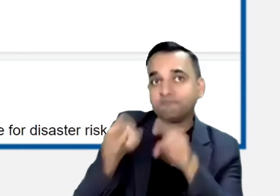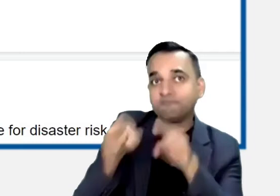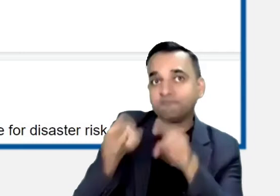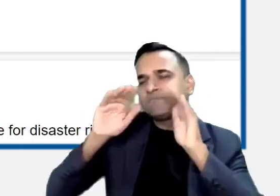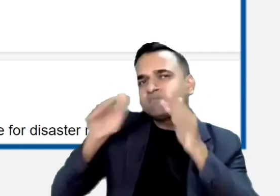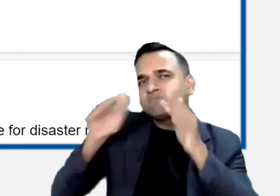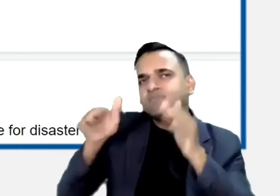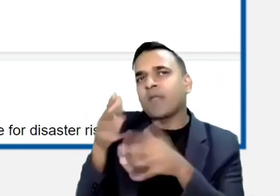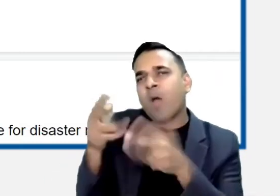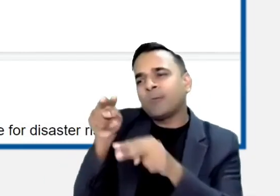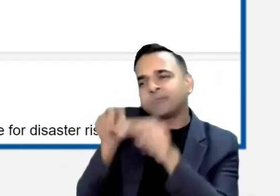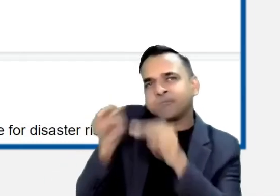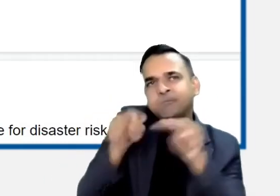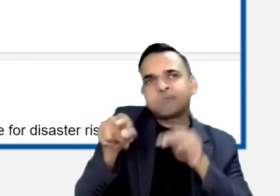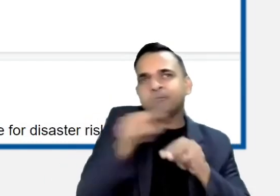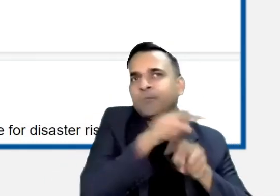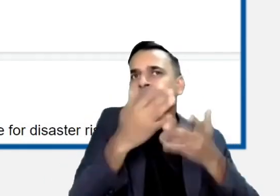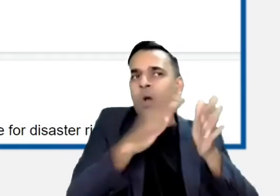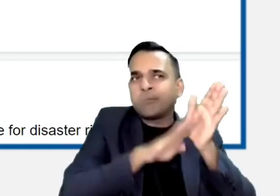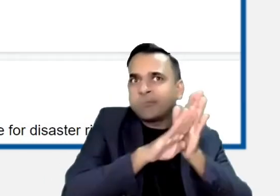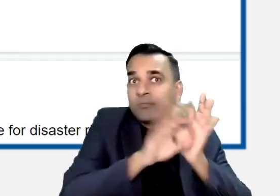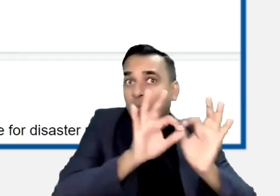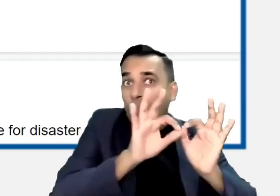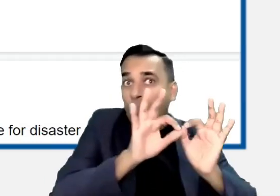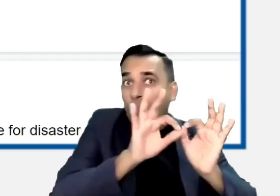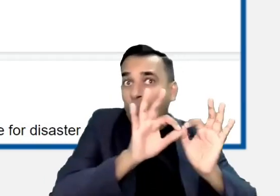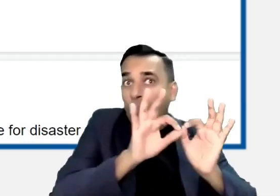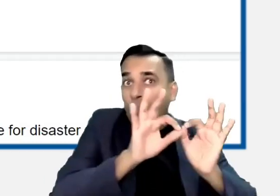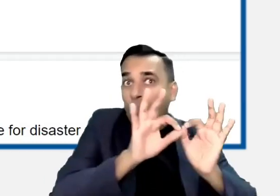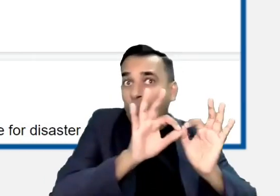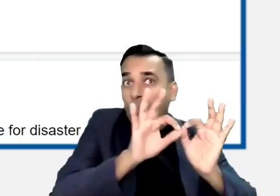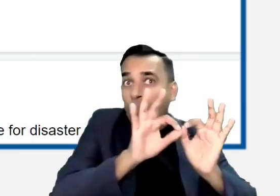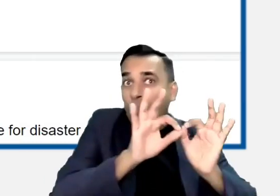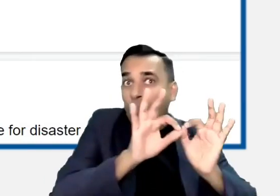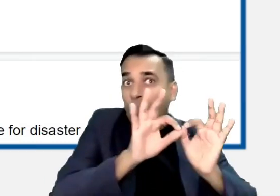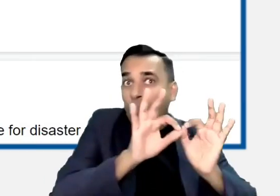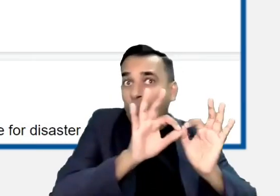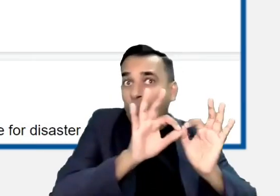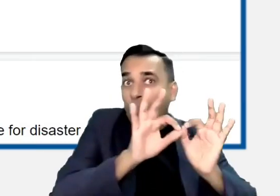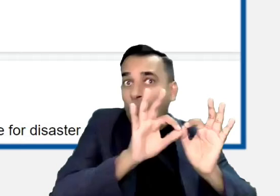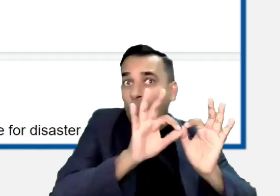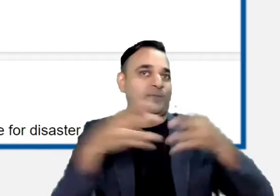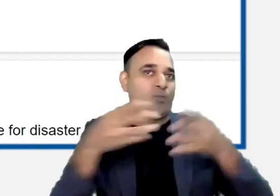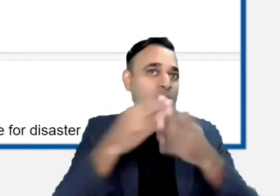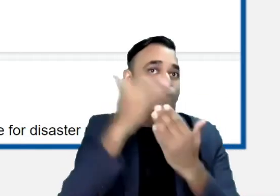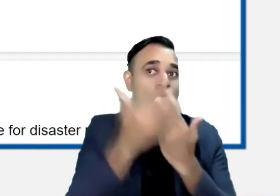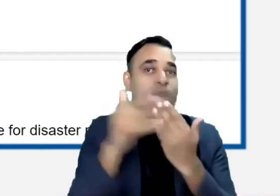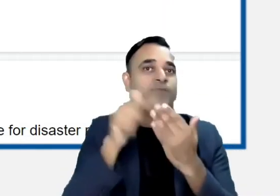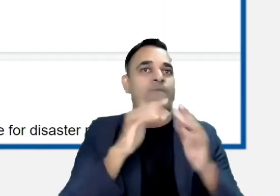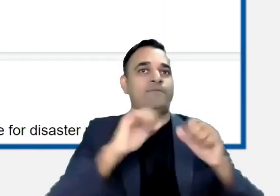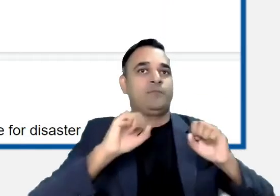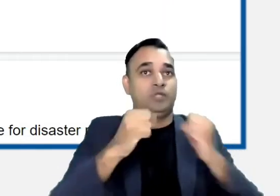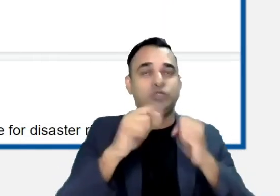partners, and other stakeholders to enhance capacities to understand the disaster risks, the multiple and compounding